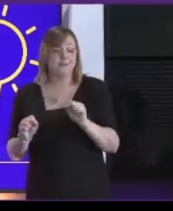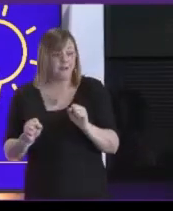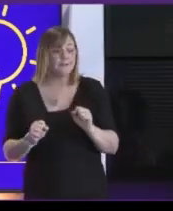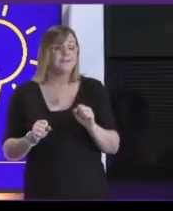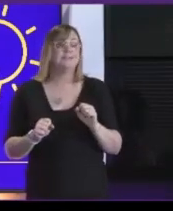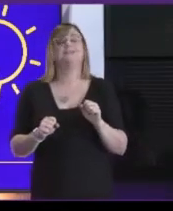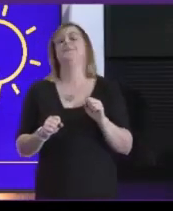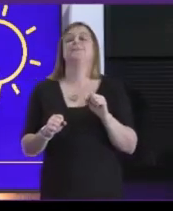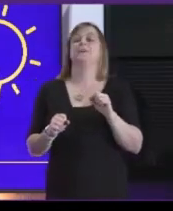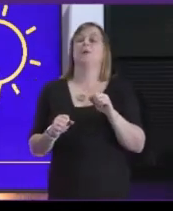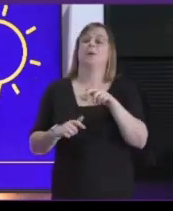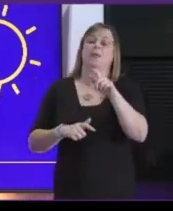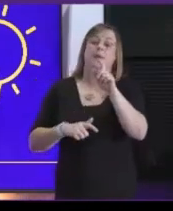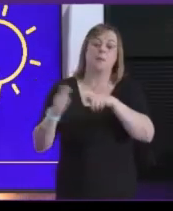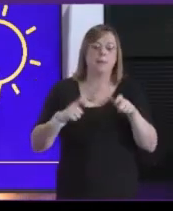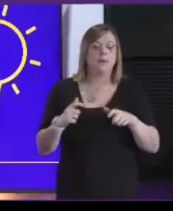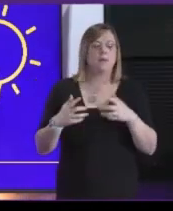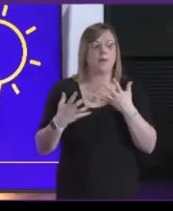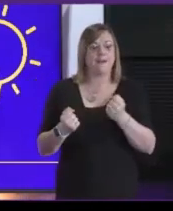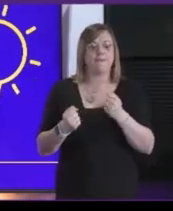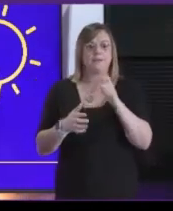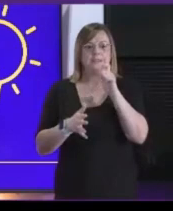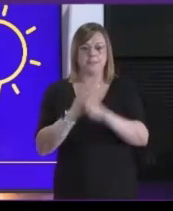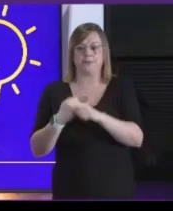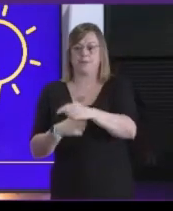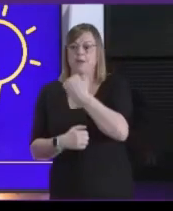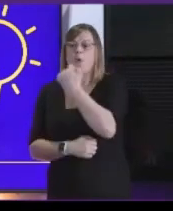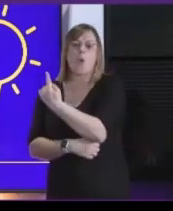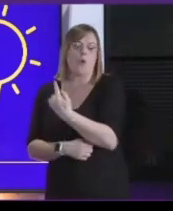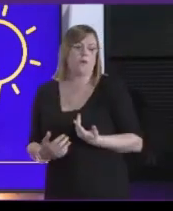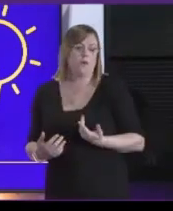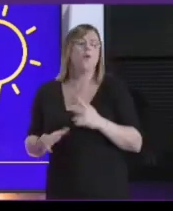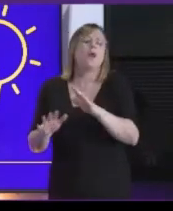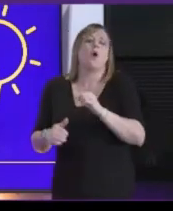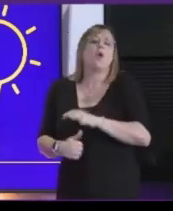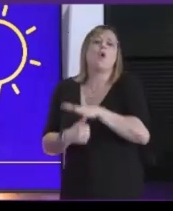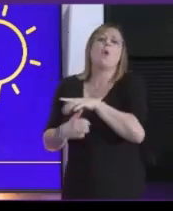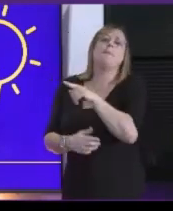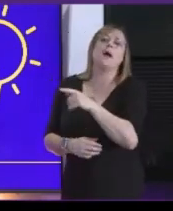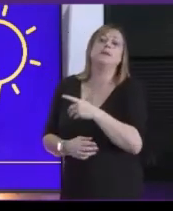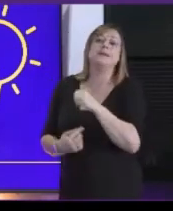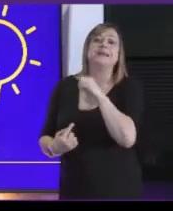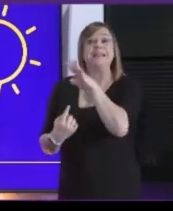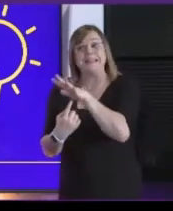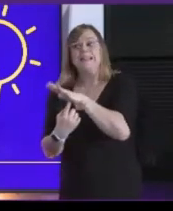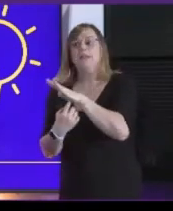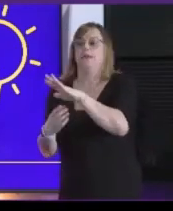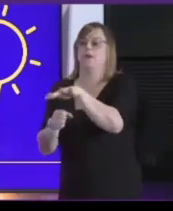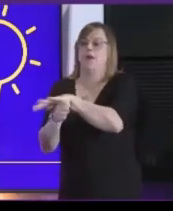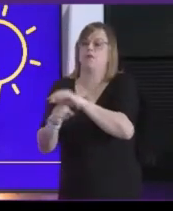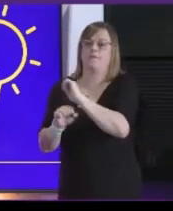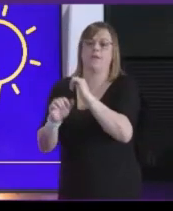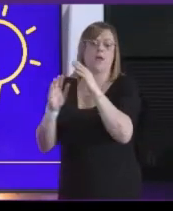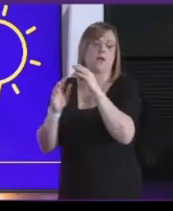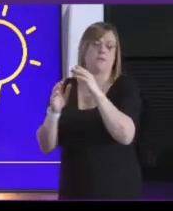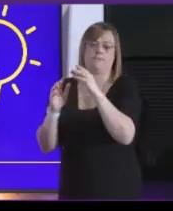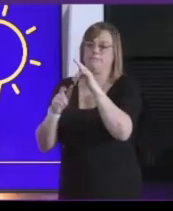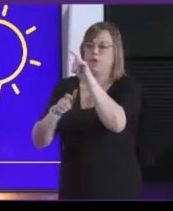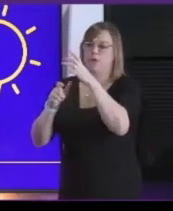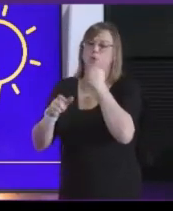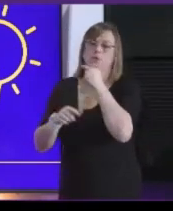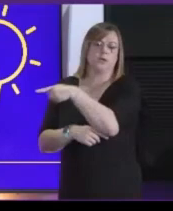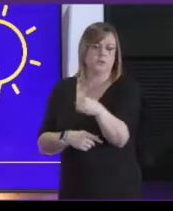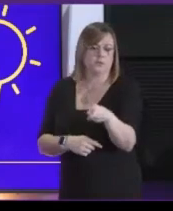with people with disabilities as their core, well, maybe not their core audience, but as a key part of their audience. And that shows